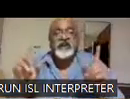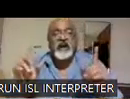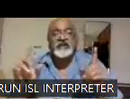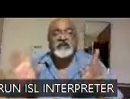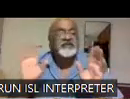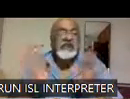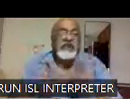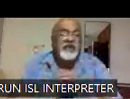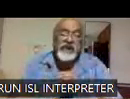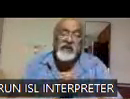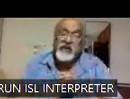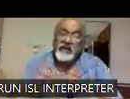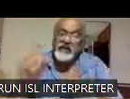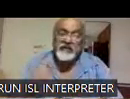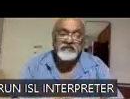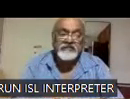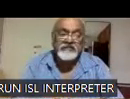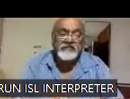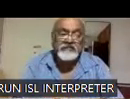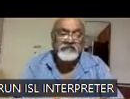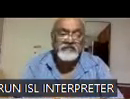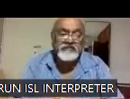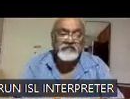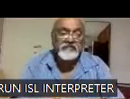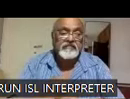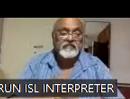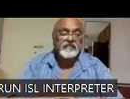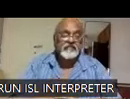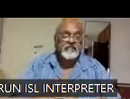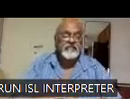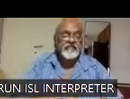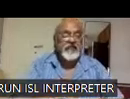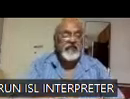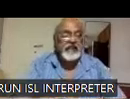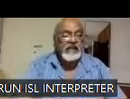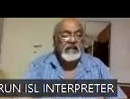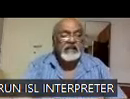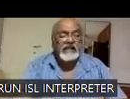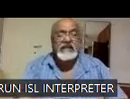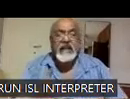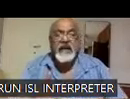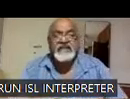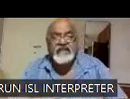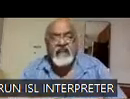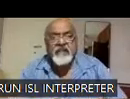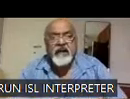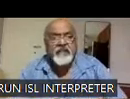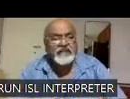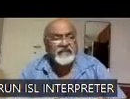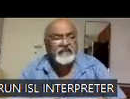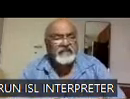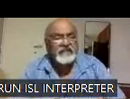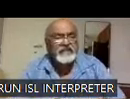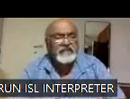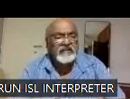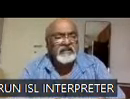Sorry, Sruti, I don't really know. I don't know. Okay, why I'm forgetting, I really... Yes, Okay. Nilima, is it Nilima by chance? No,